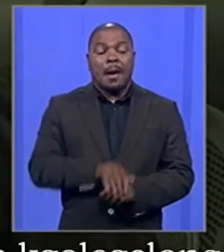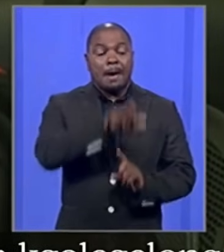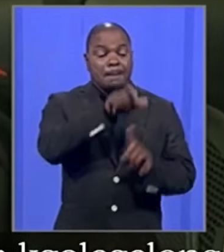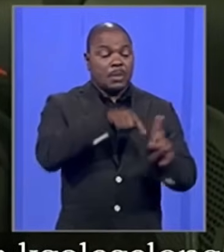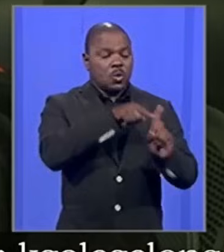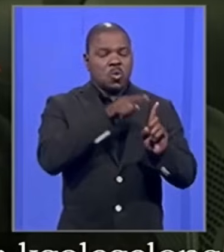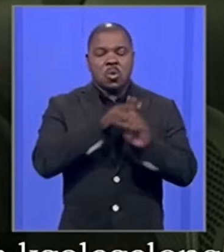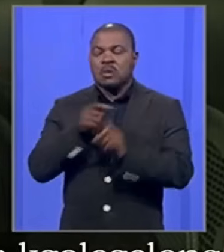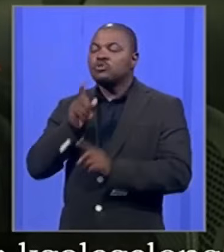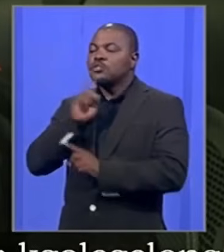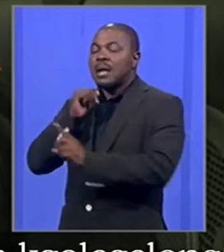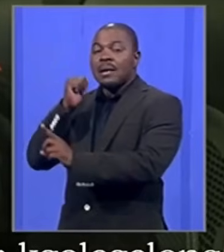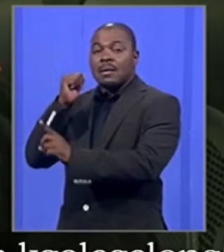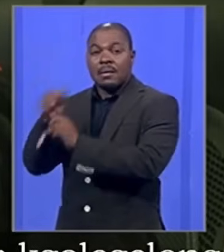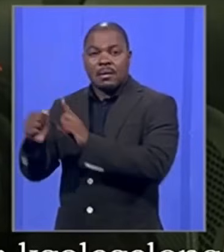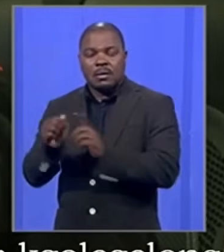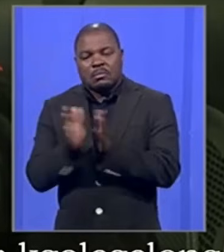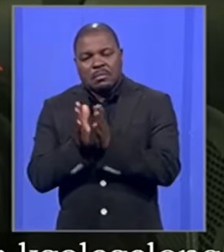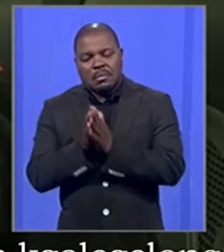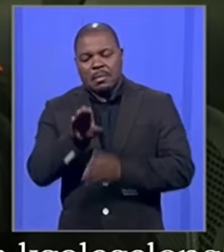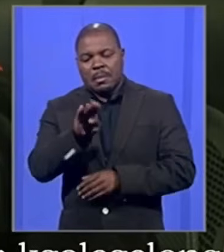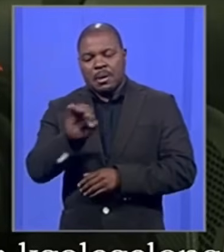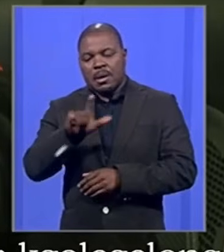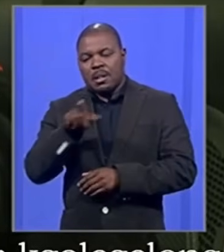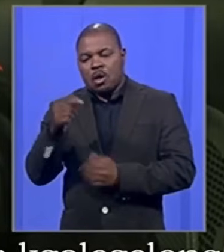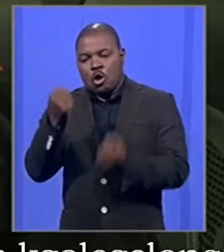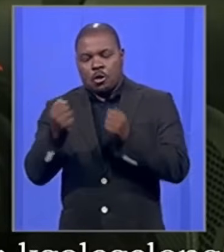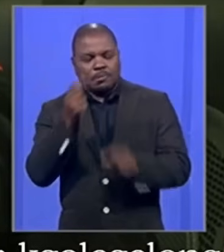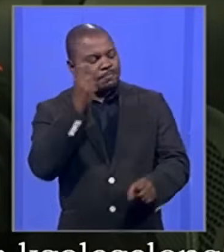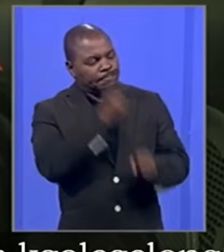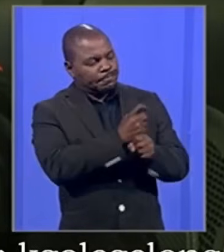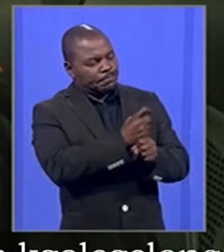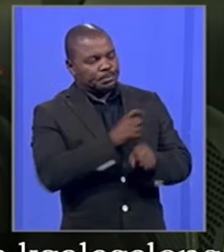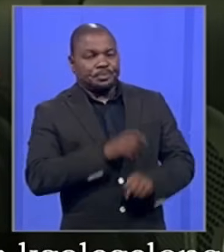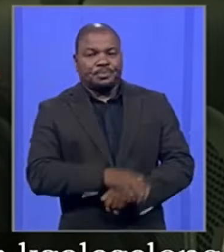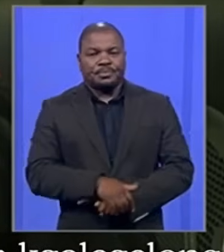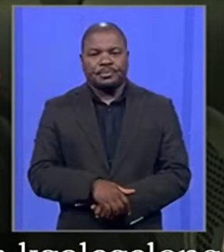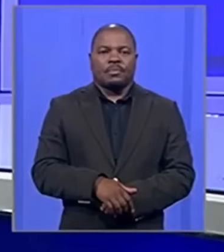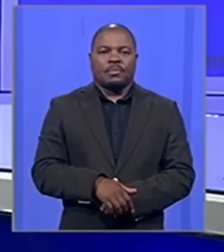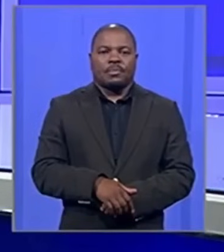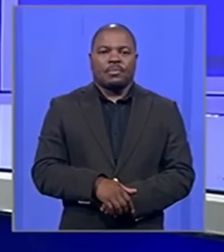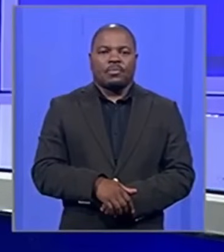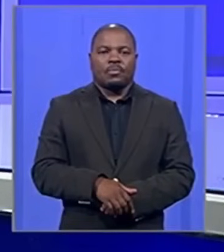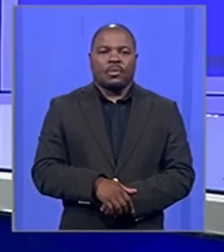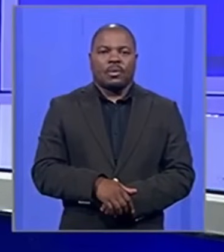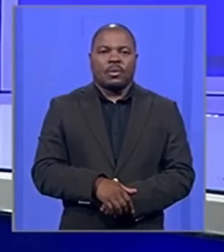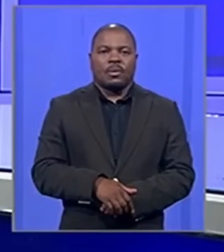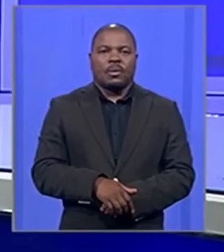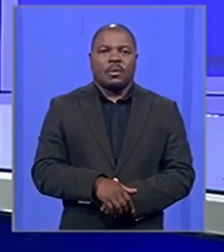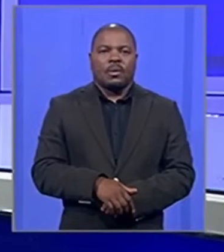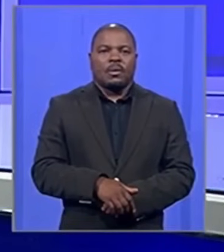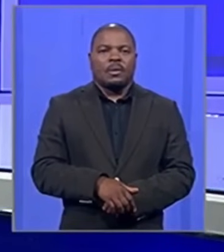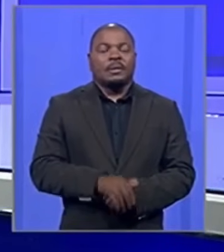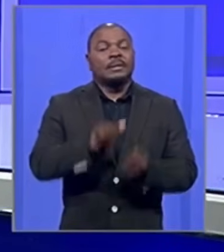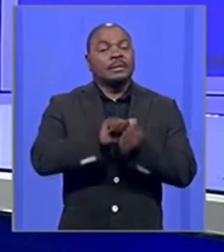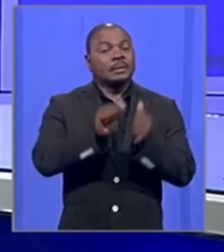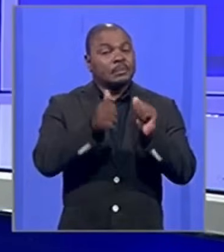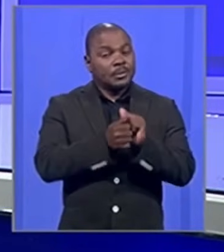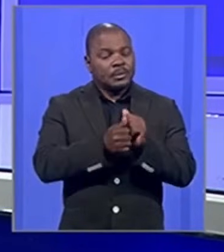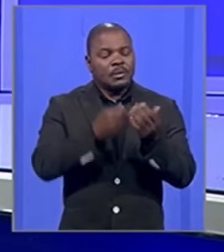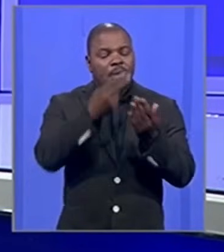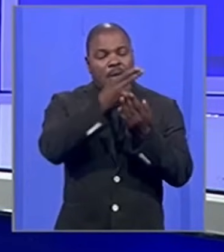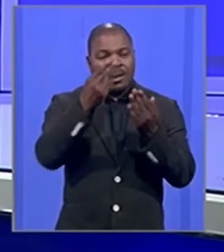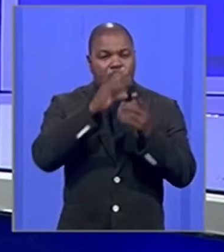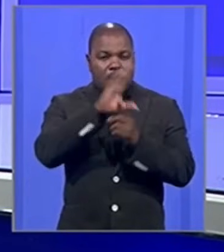Molatofadiwa mo polaong ya morutabana o tlhotse a ganeditswe ka beili. Tona ya metshameko botaki